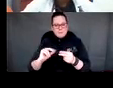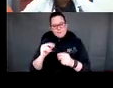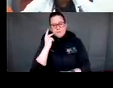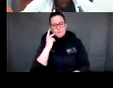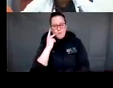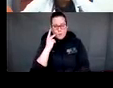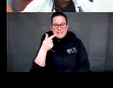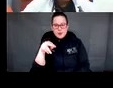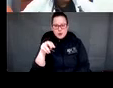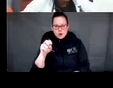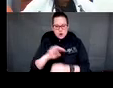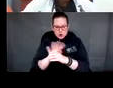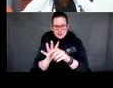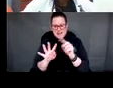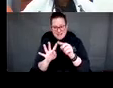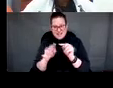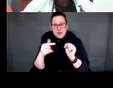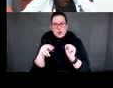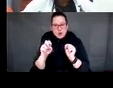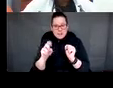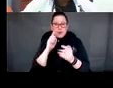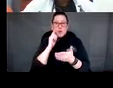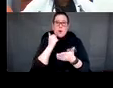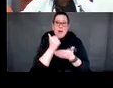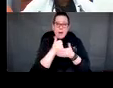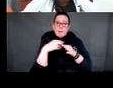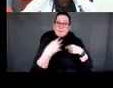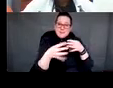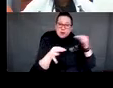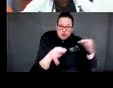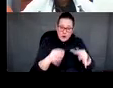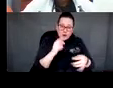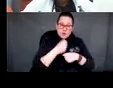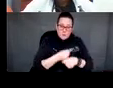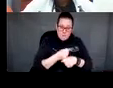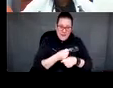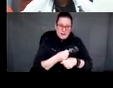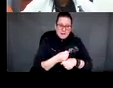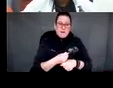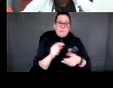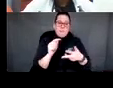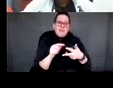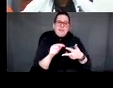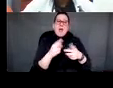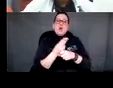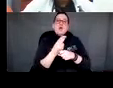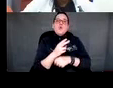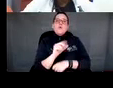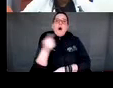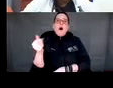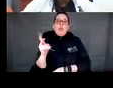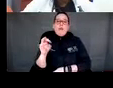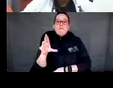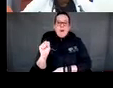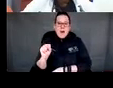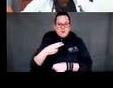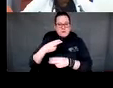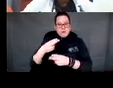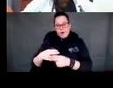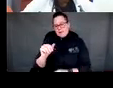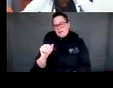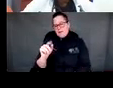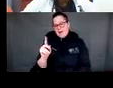make spike protein. Now, the delivery system that these vaccines are using is a different virus called an adenovirus.